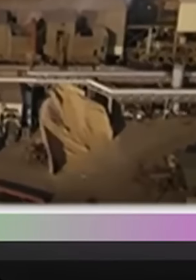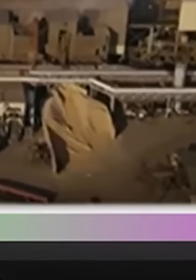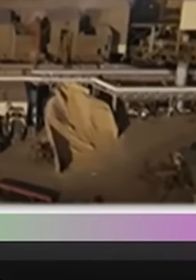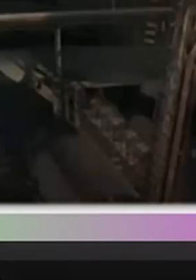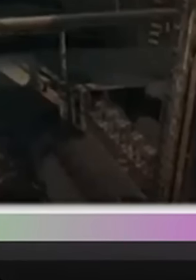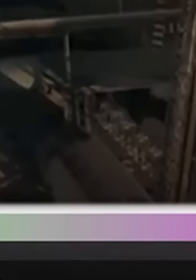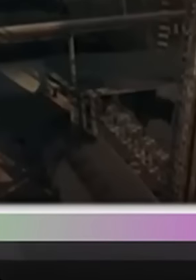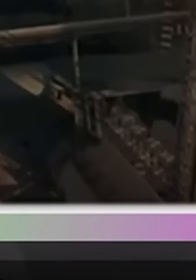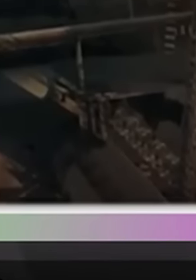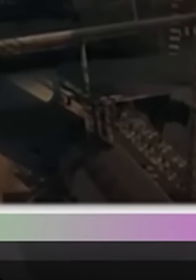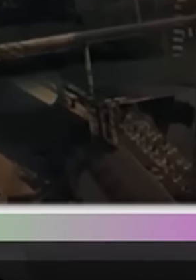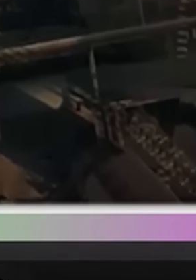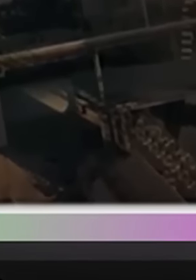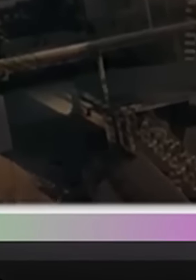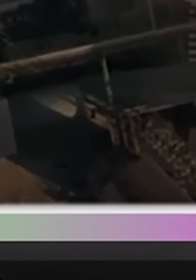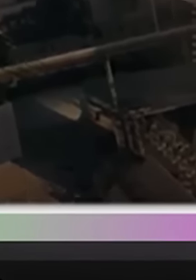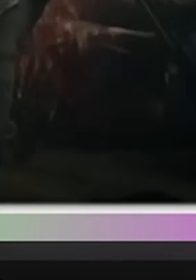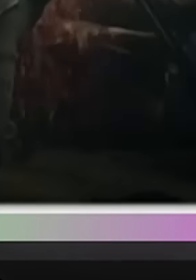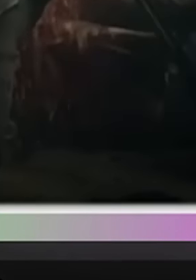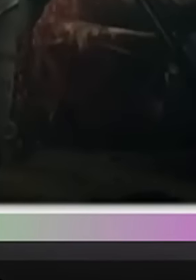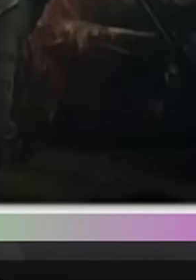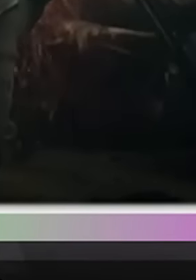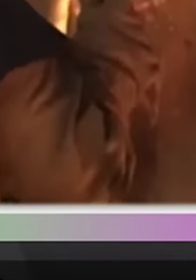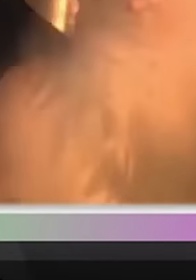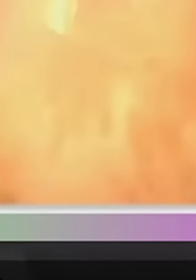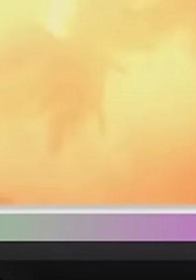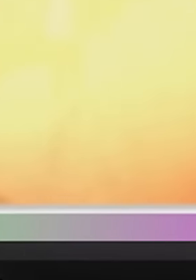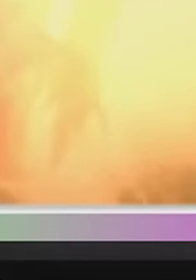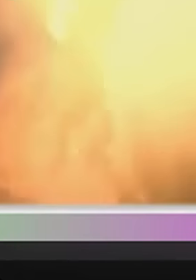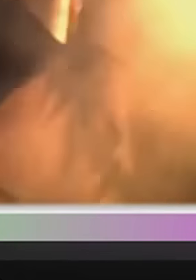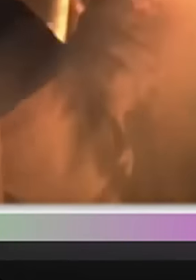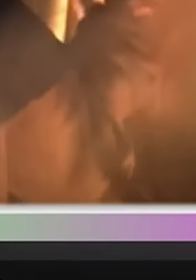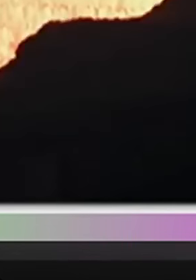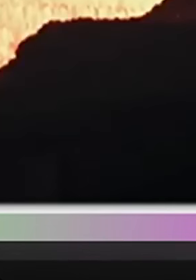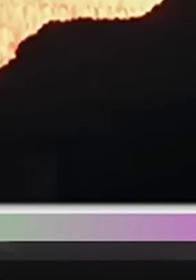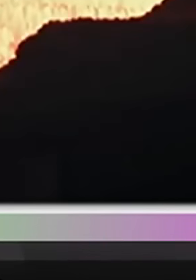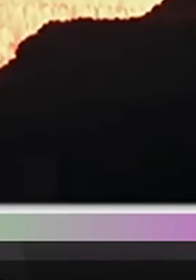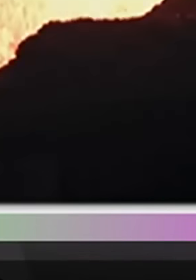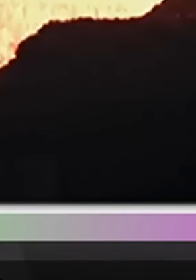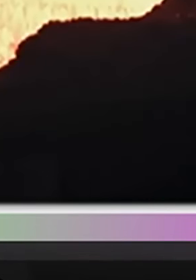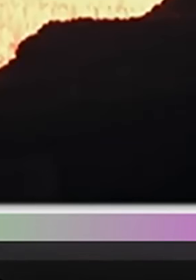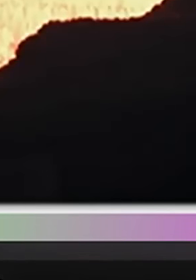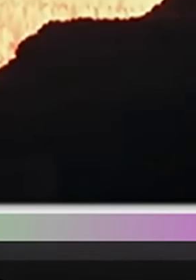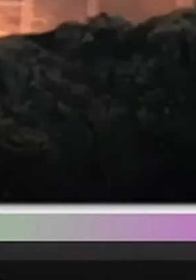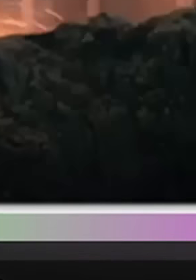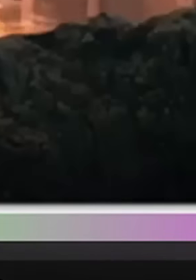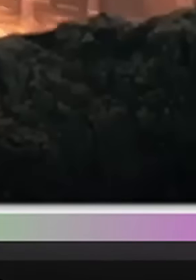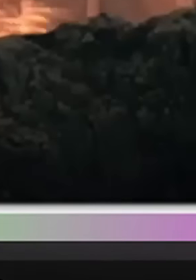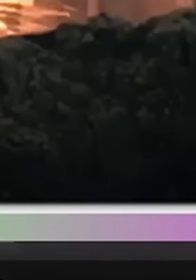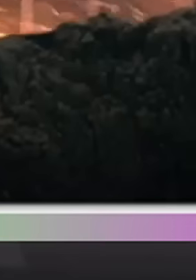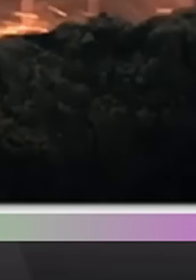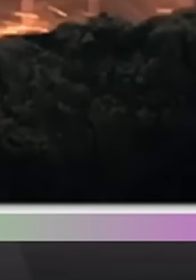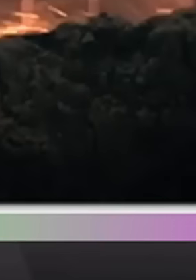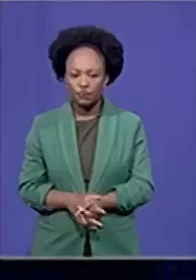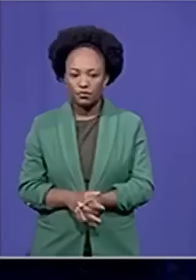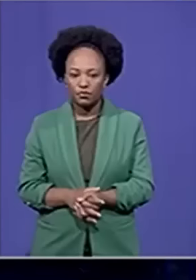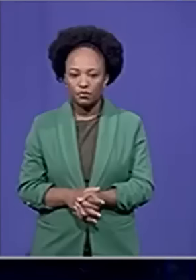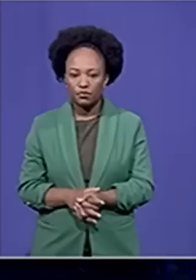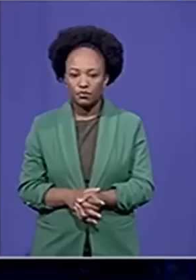lereng ditlhabololo mo lephateng la meepo. Jabu wa Africa, SABC News, Rustenburg.